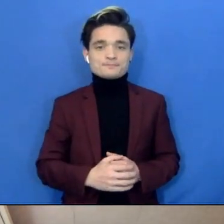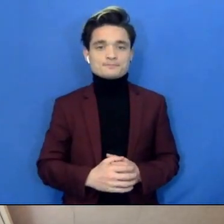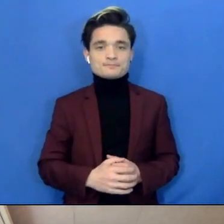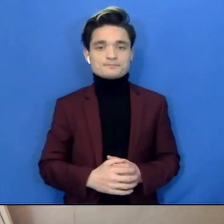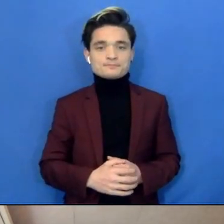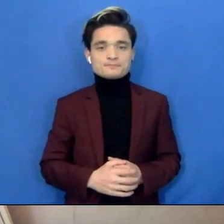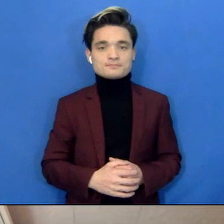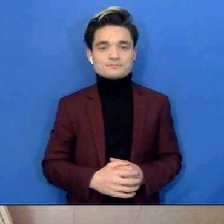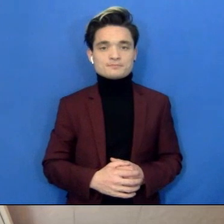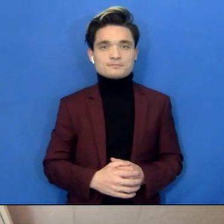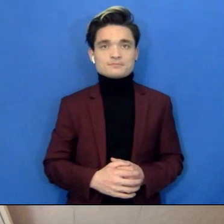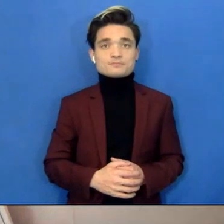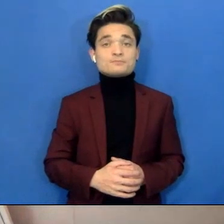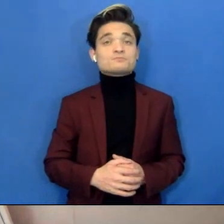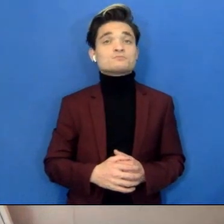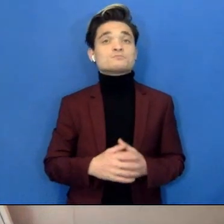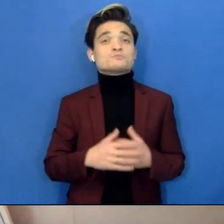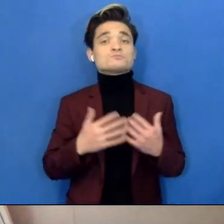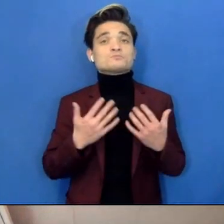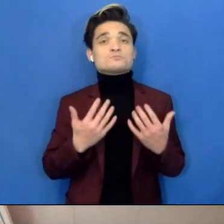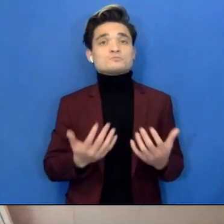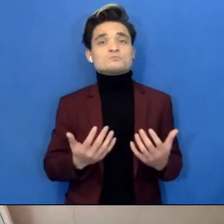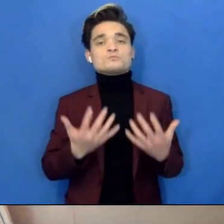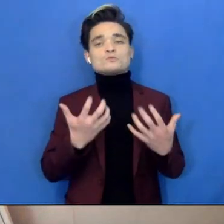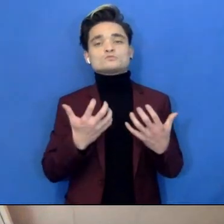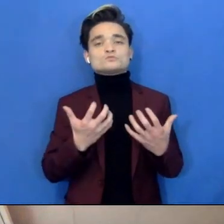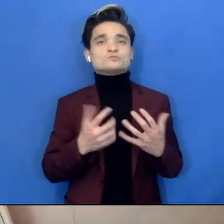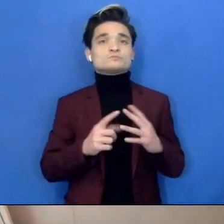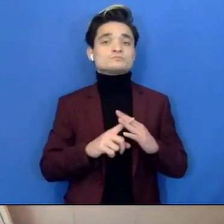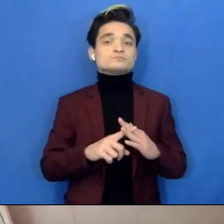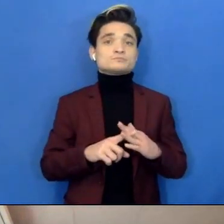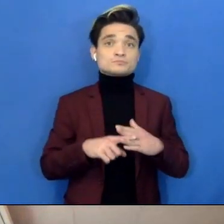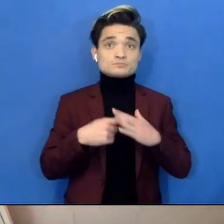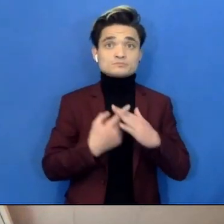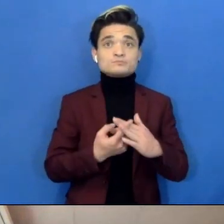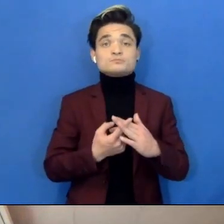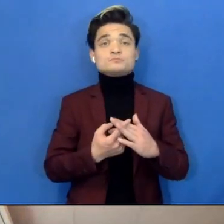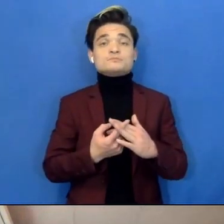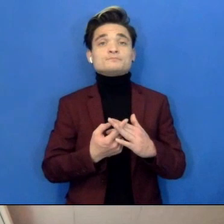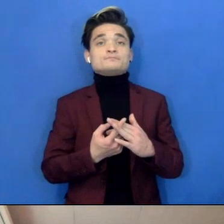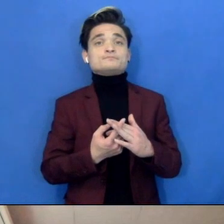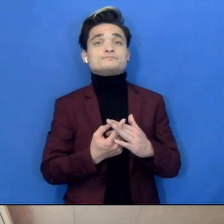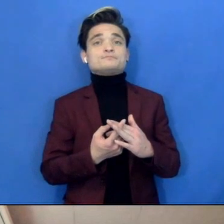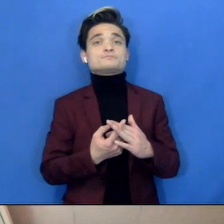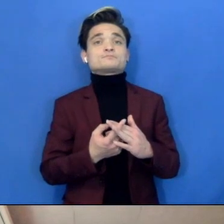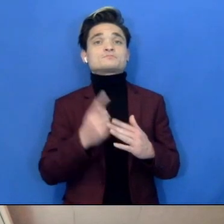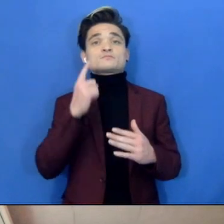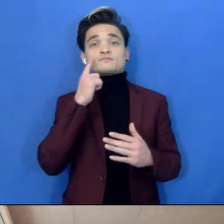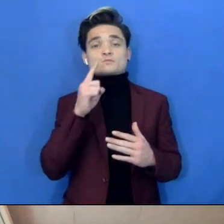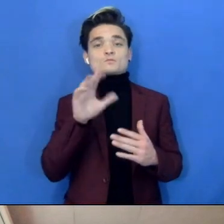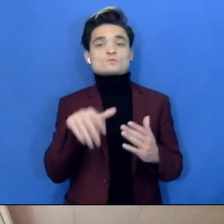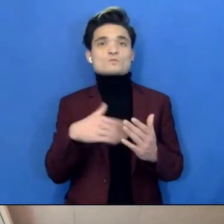I have a question. I would like to begin a question with a question to all of you, which is this.